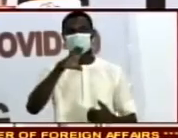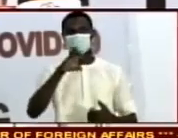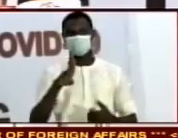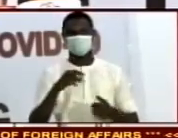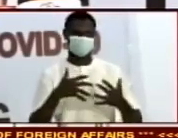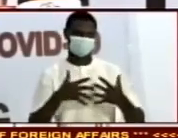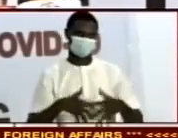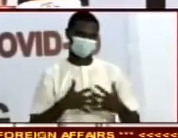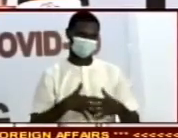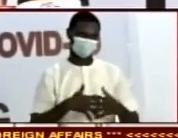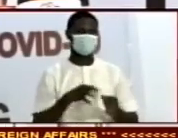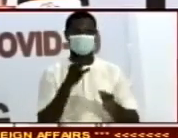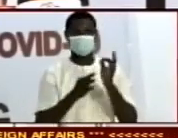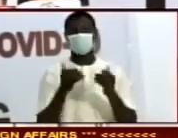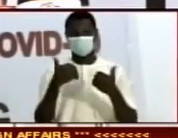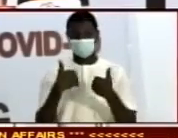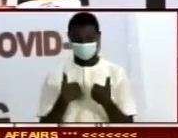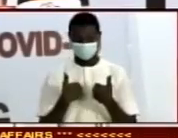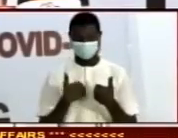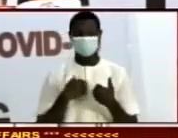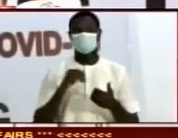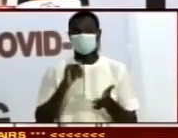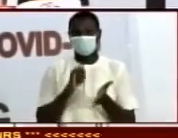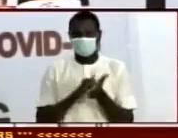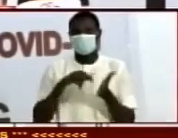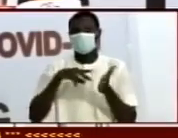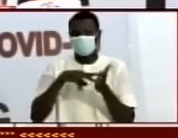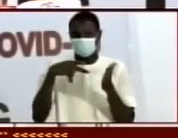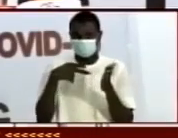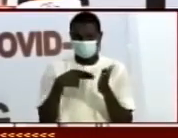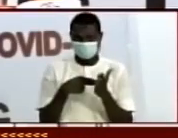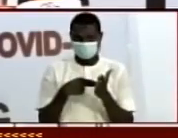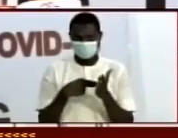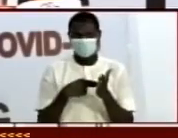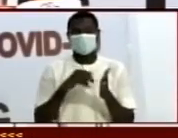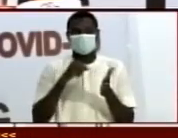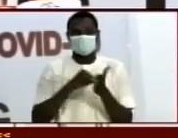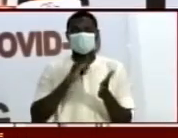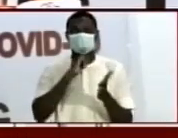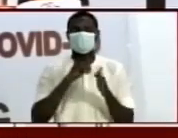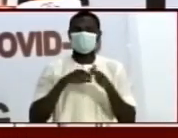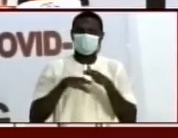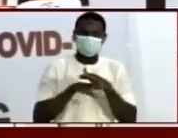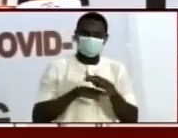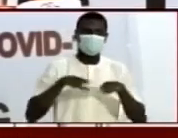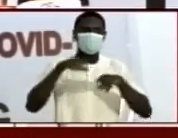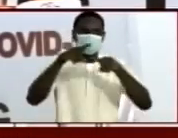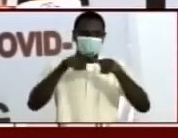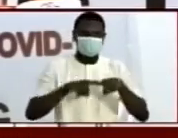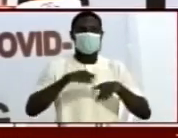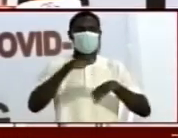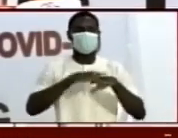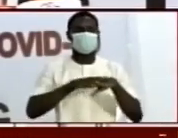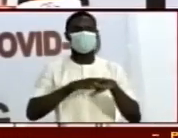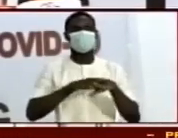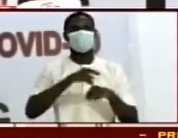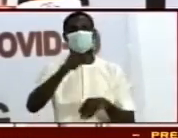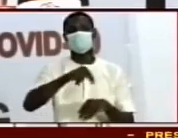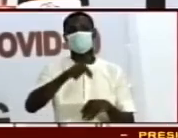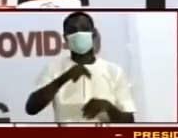then it is then based on the demand, the need, because if you